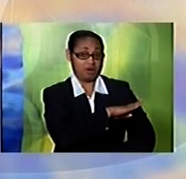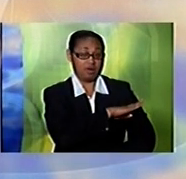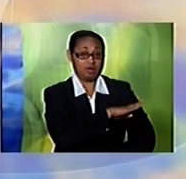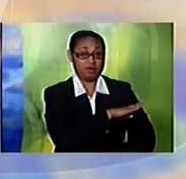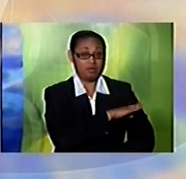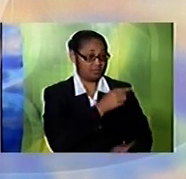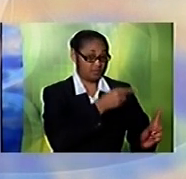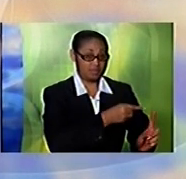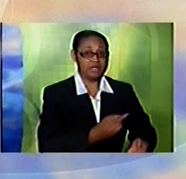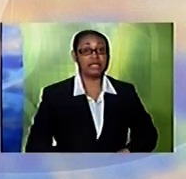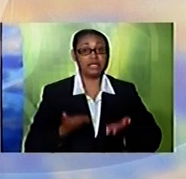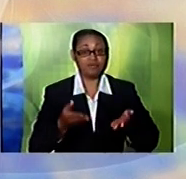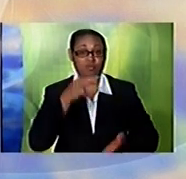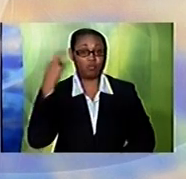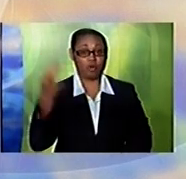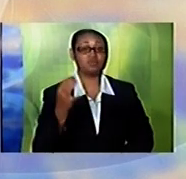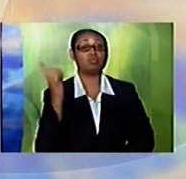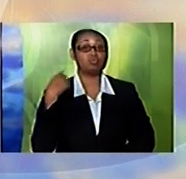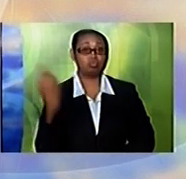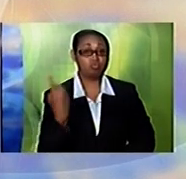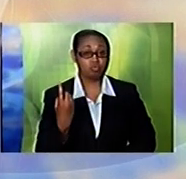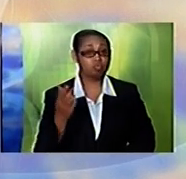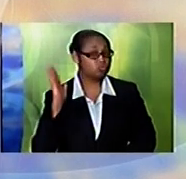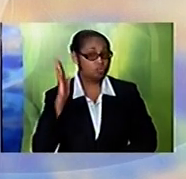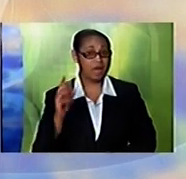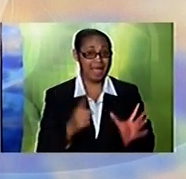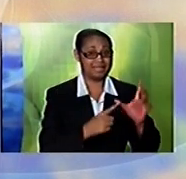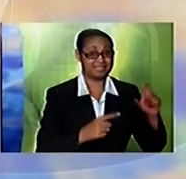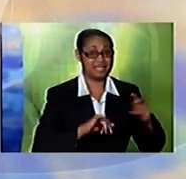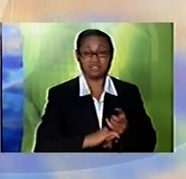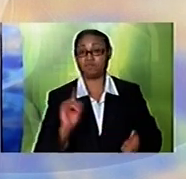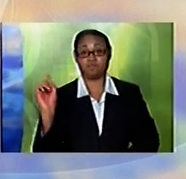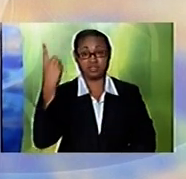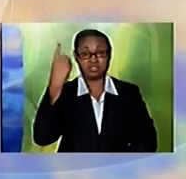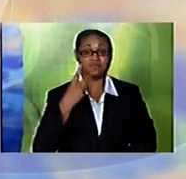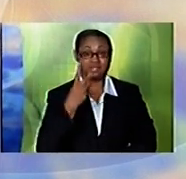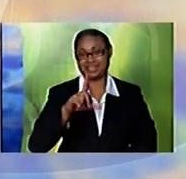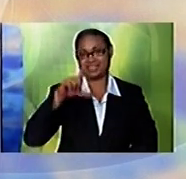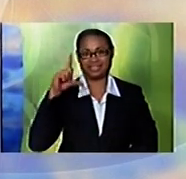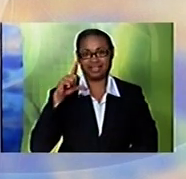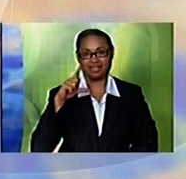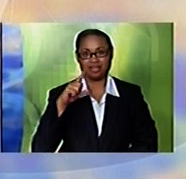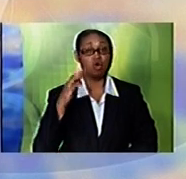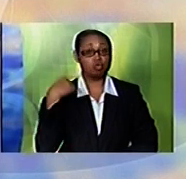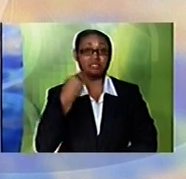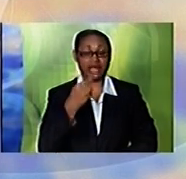Bainimarama has granted a request made by Adi Cakobau School on his first visit yesterday. This was